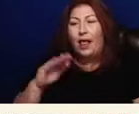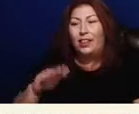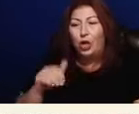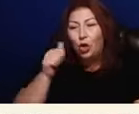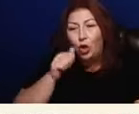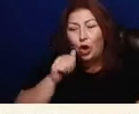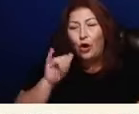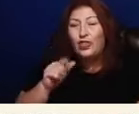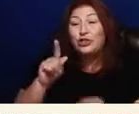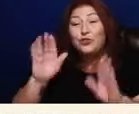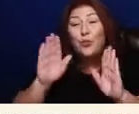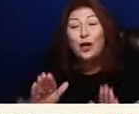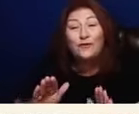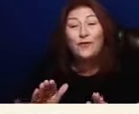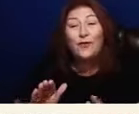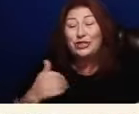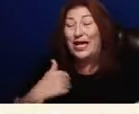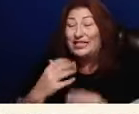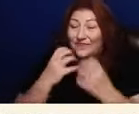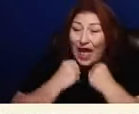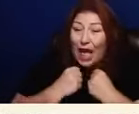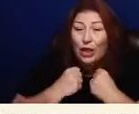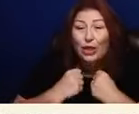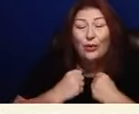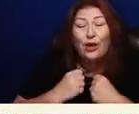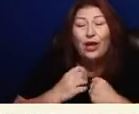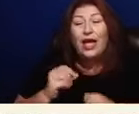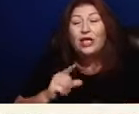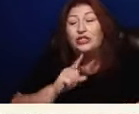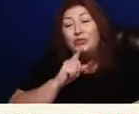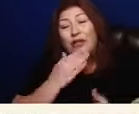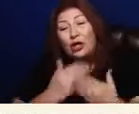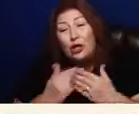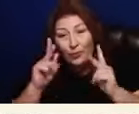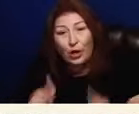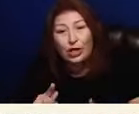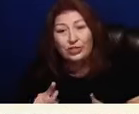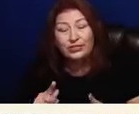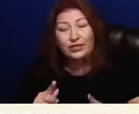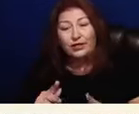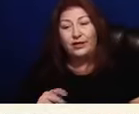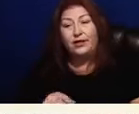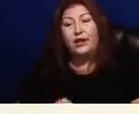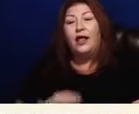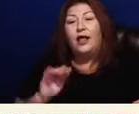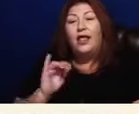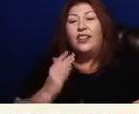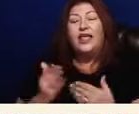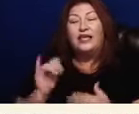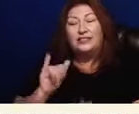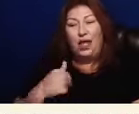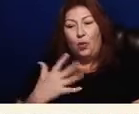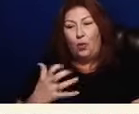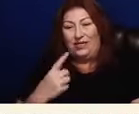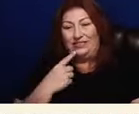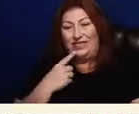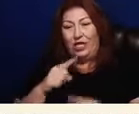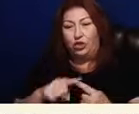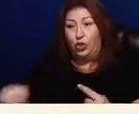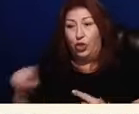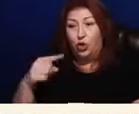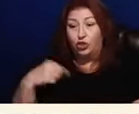That she's wonderful, that she has value, that she is a really good person. You know, the things that we want to say to those that we love the